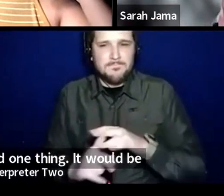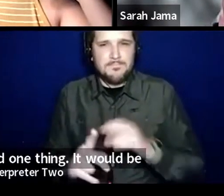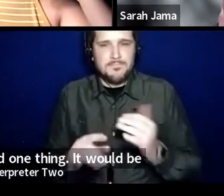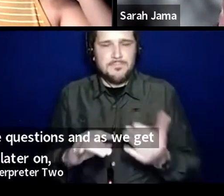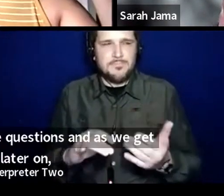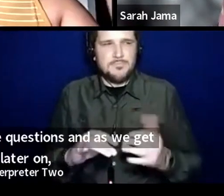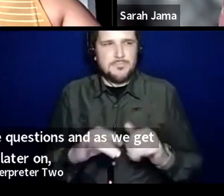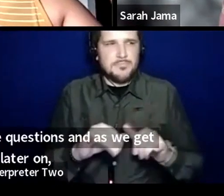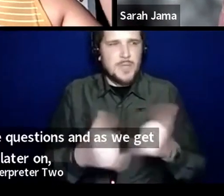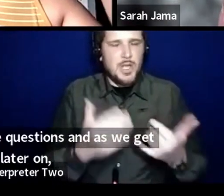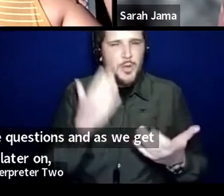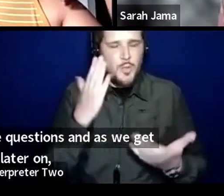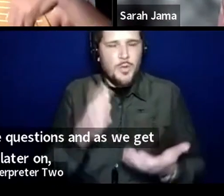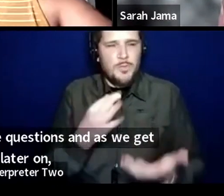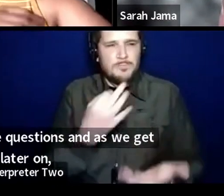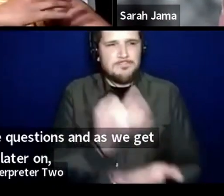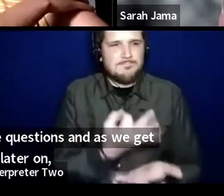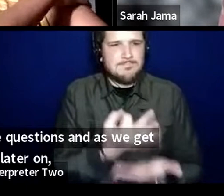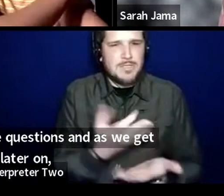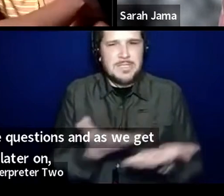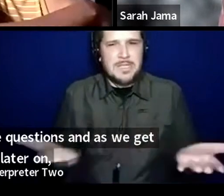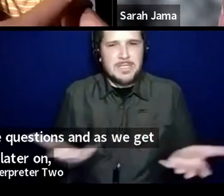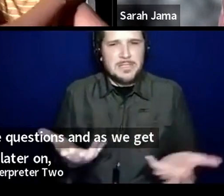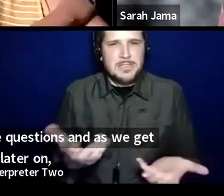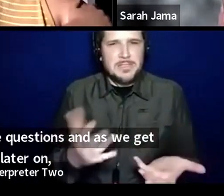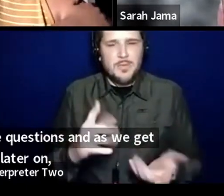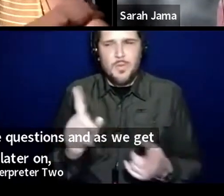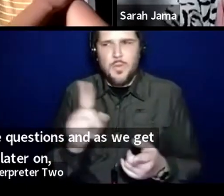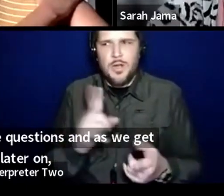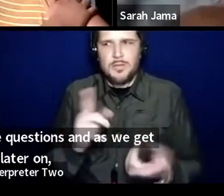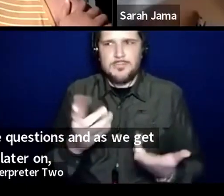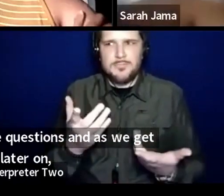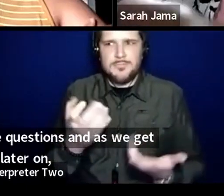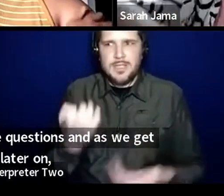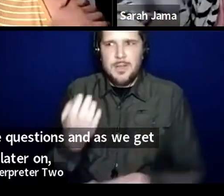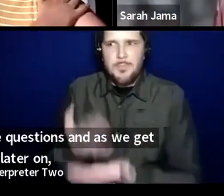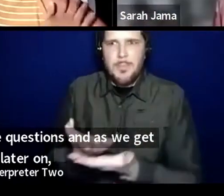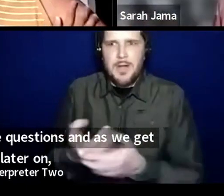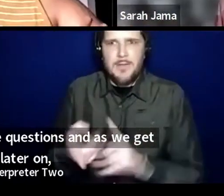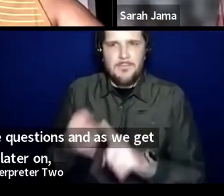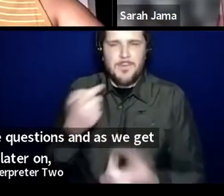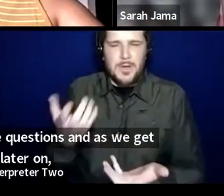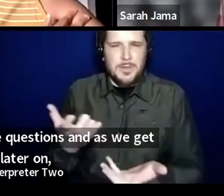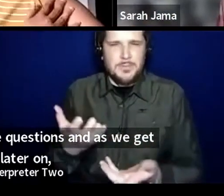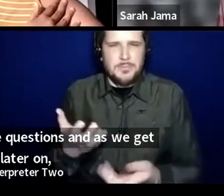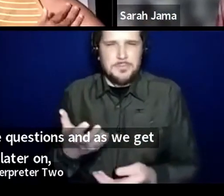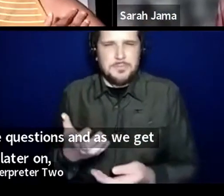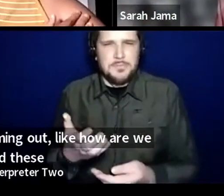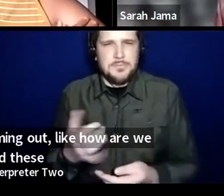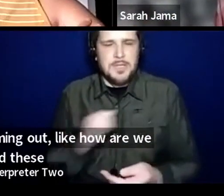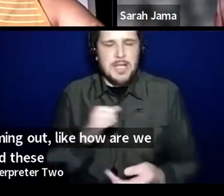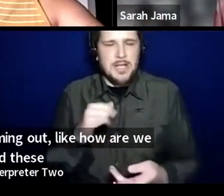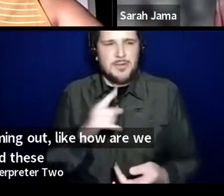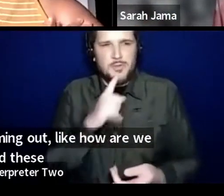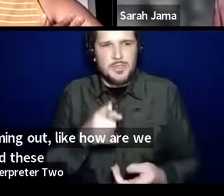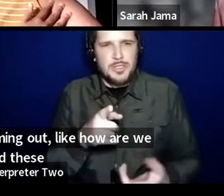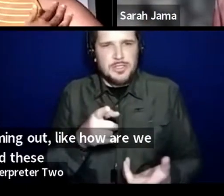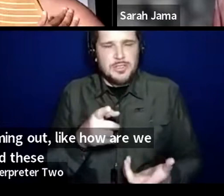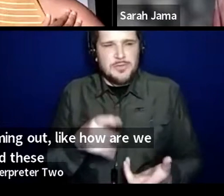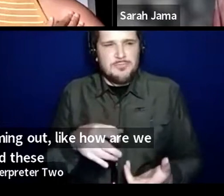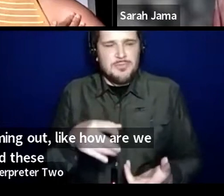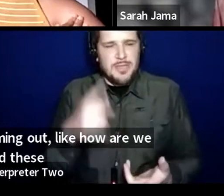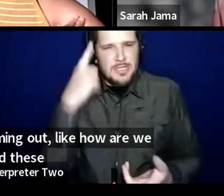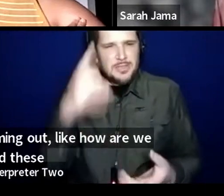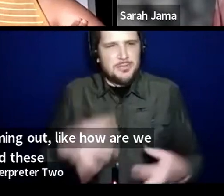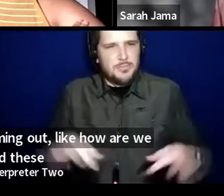how are we going to fund these initiatives? Where are these resources coming from, and things like that. And I just find it really important